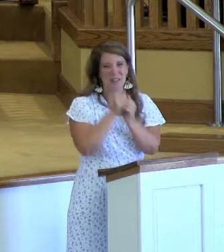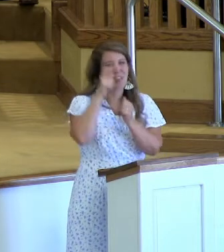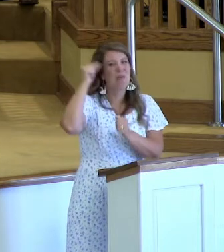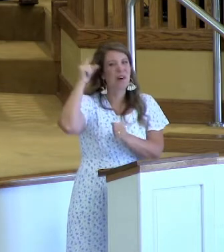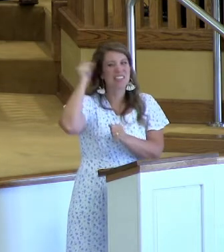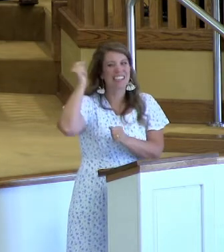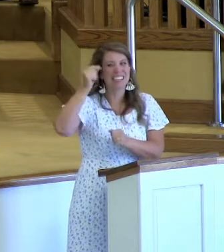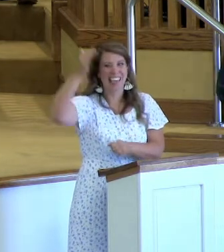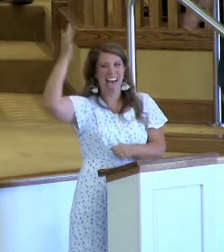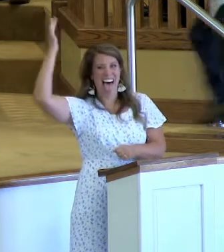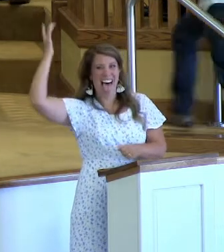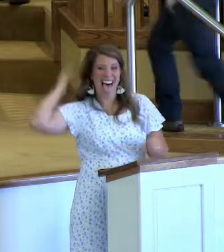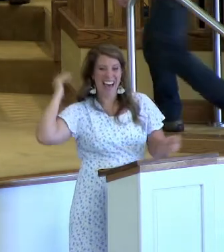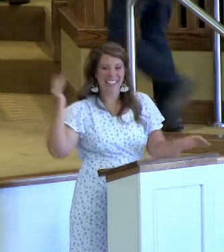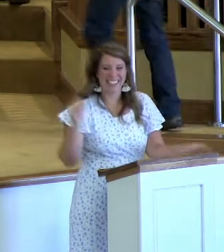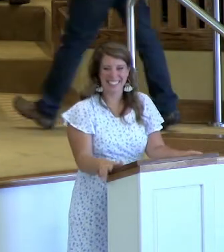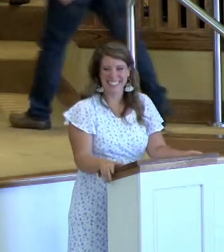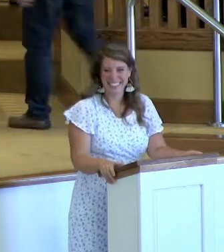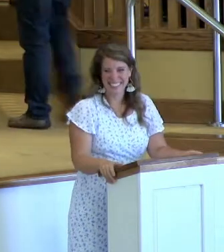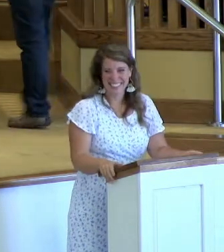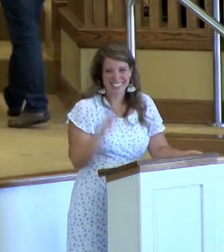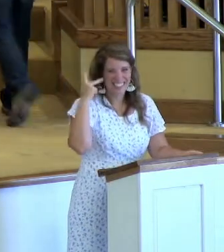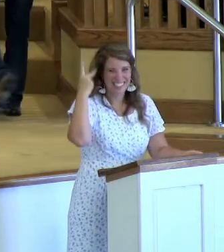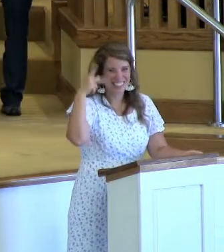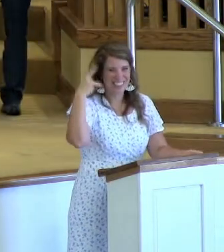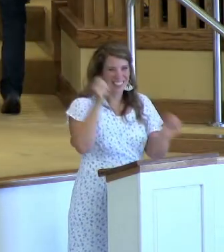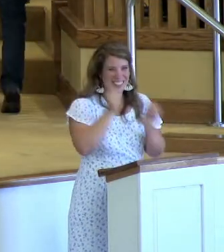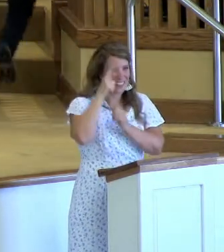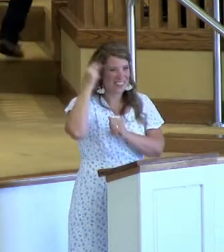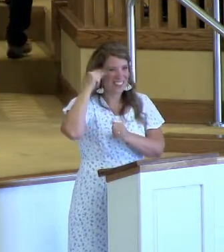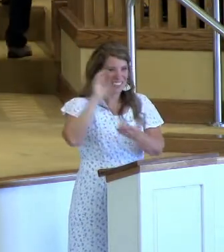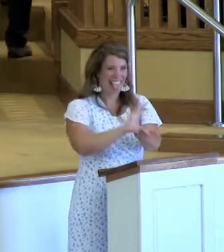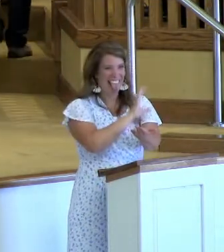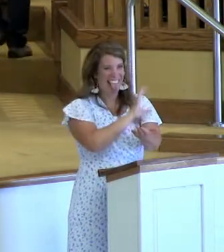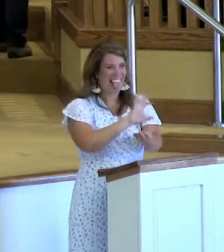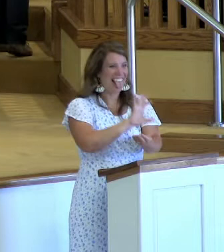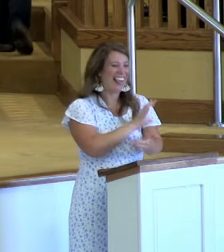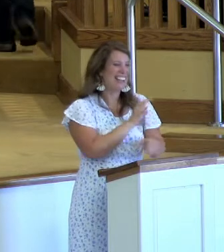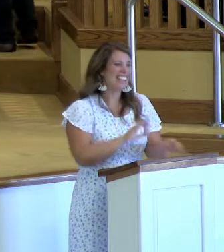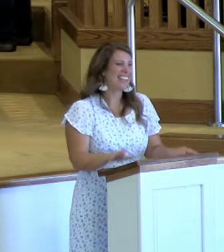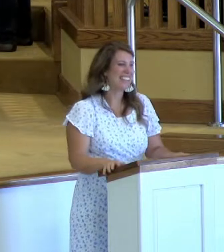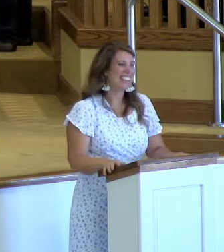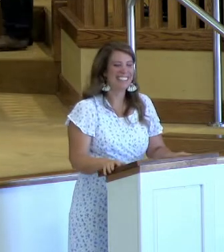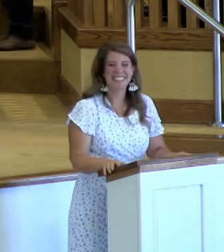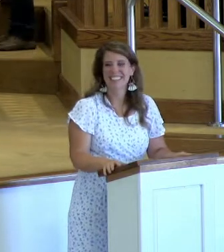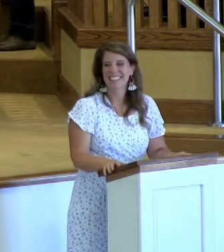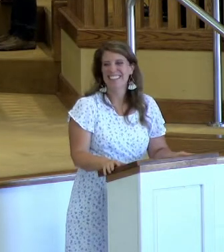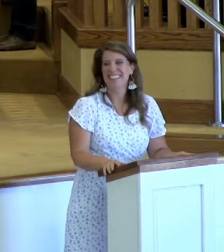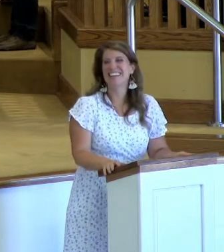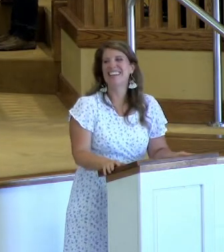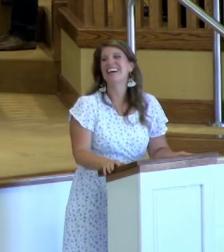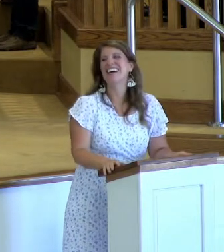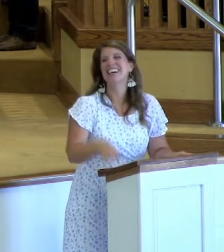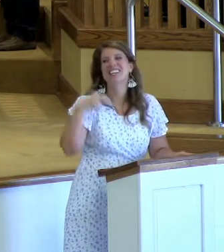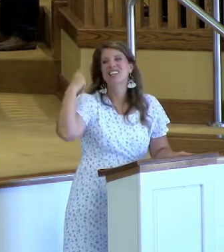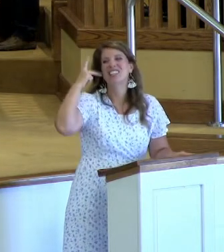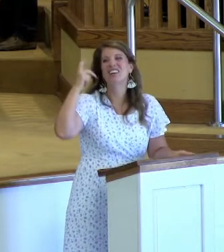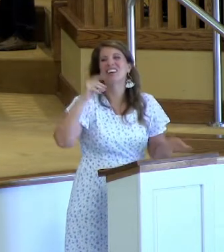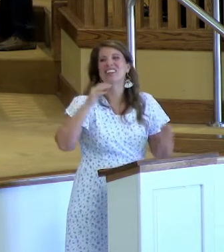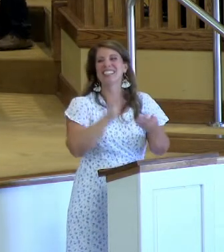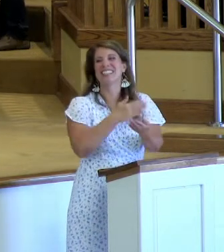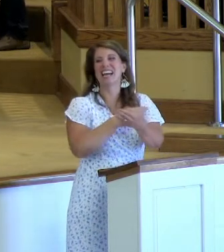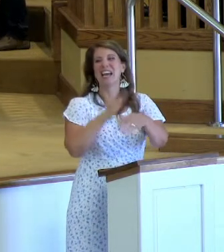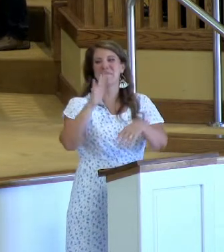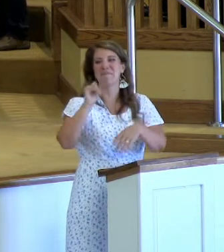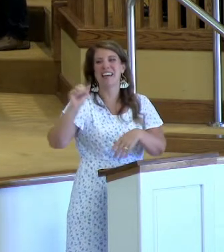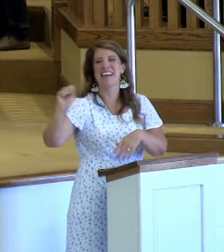With Moses. With Moses. Brother George sang with Moses. Brother George sang bass and Brother Moses sang tenor, huh?